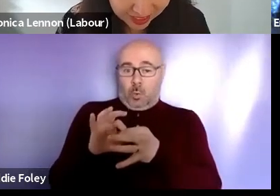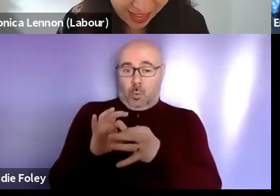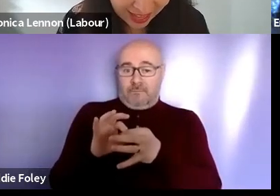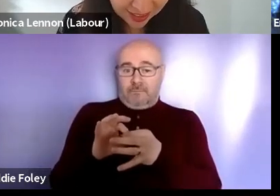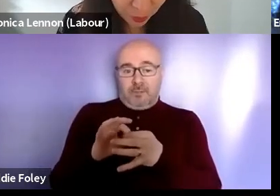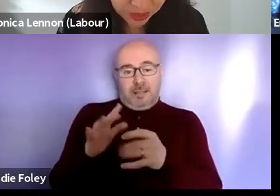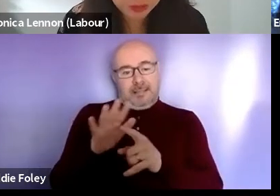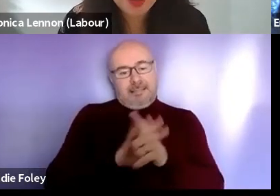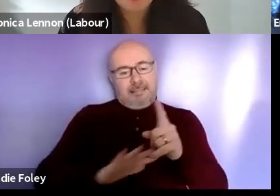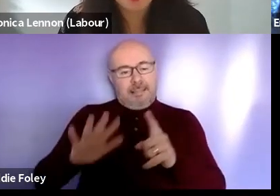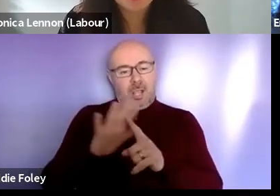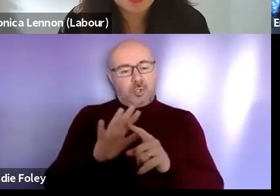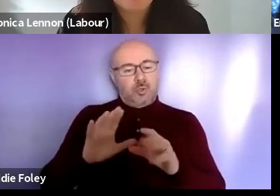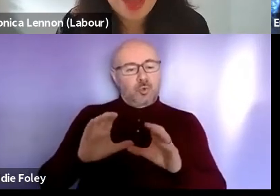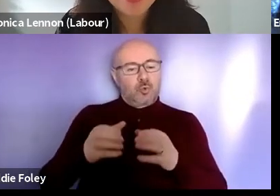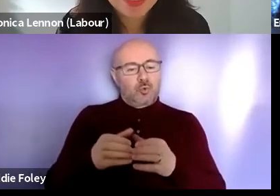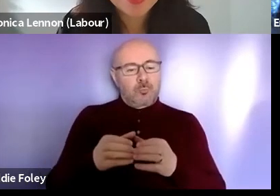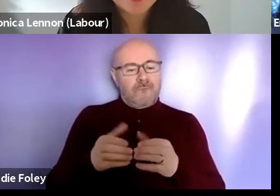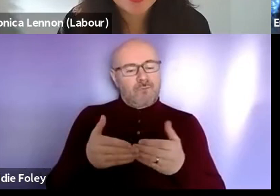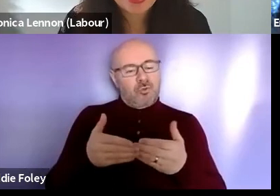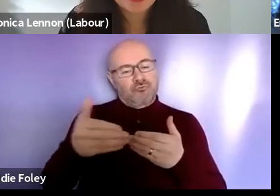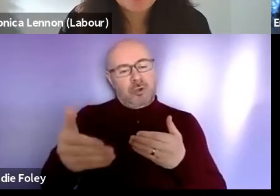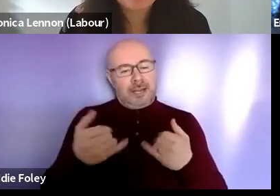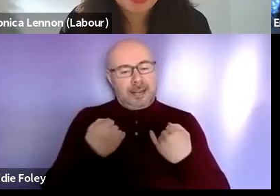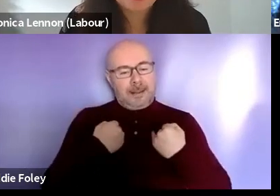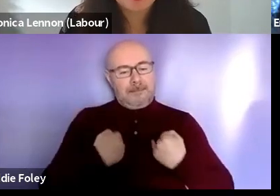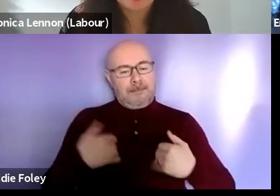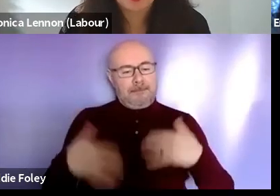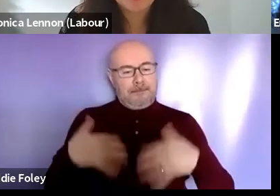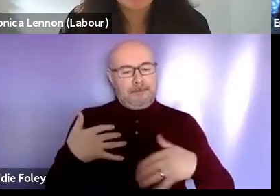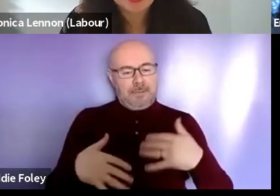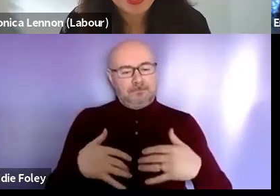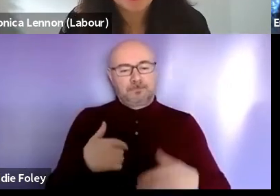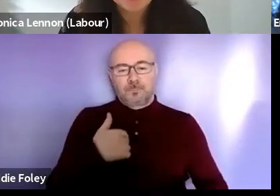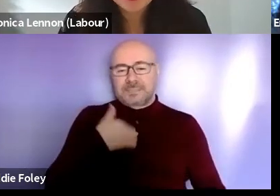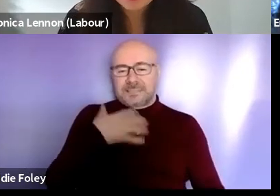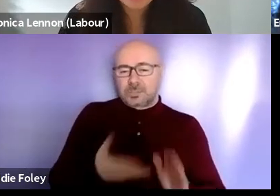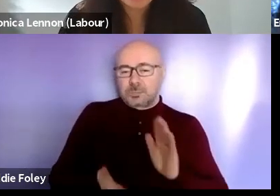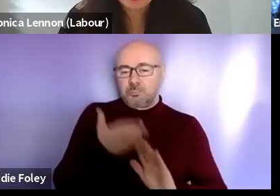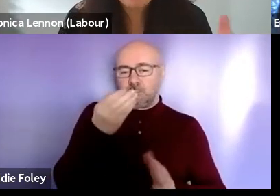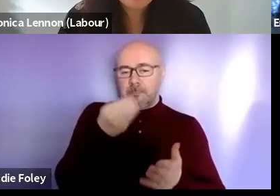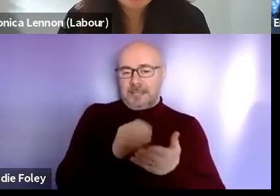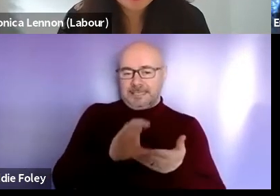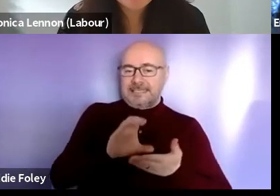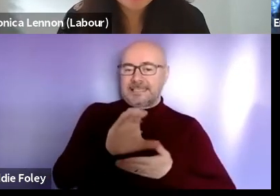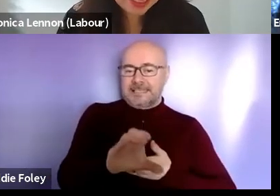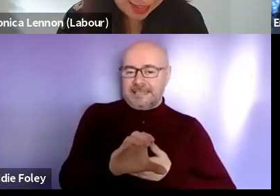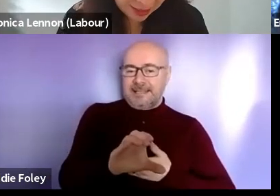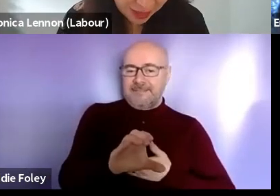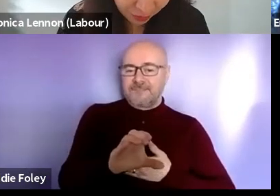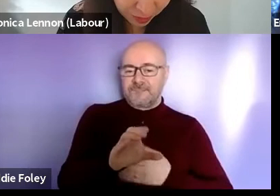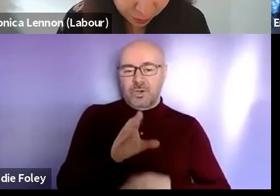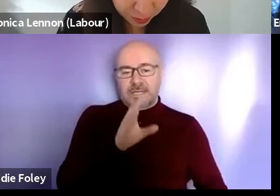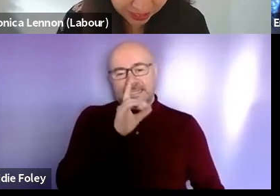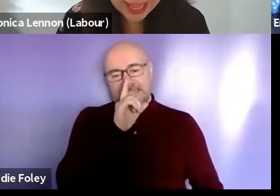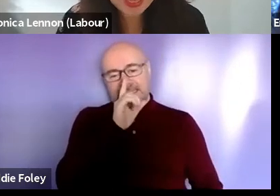Feely said is that we need far more investment in self-directed support. So again, fair play to the